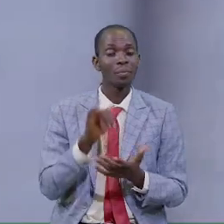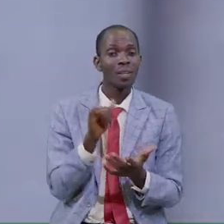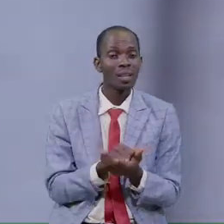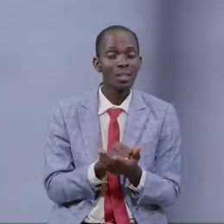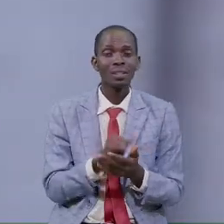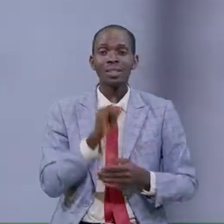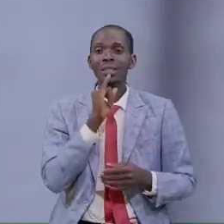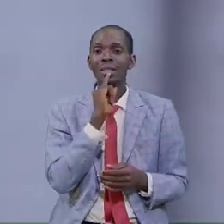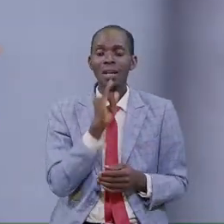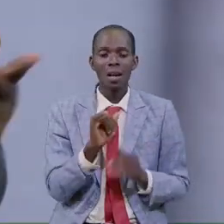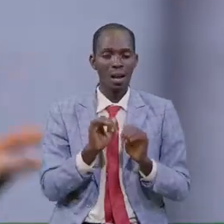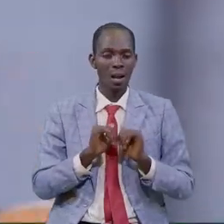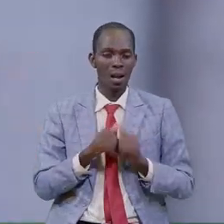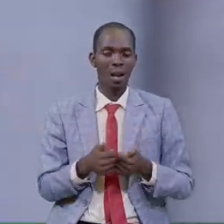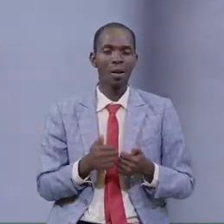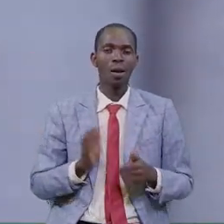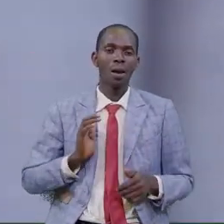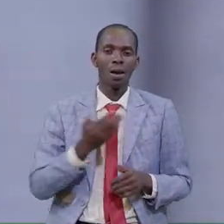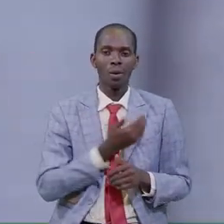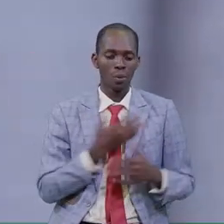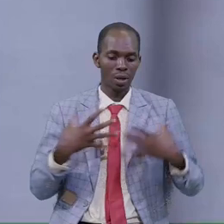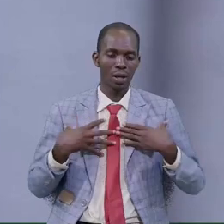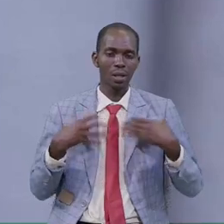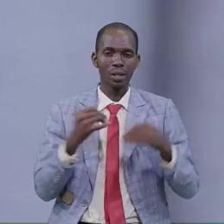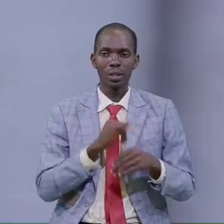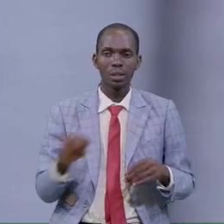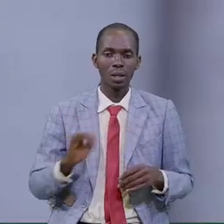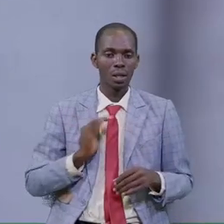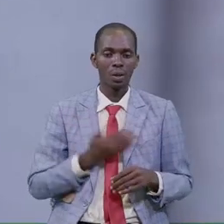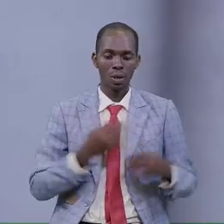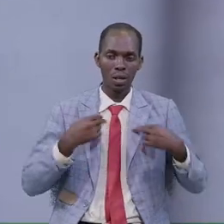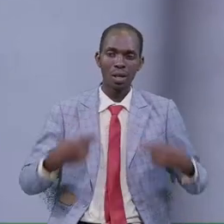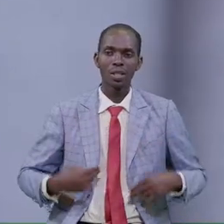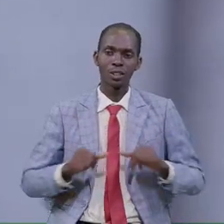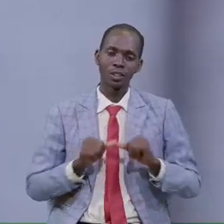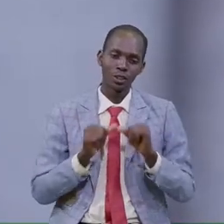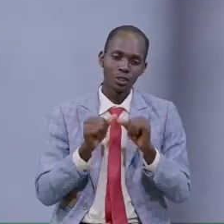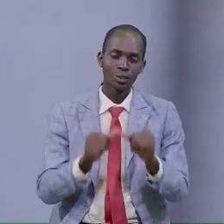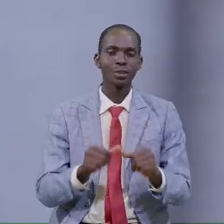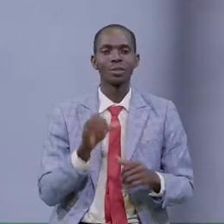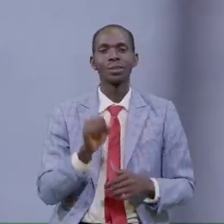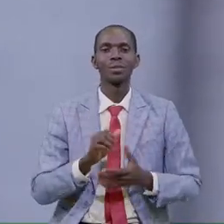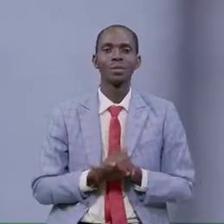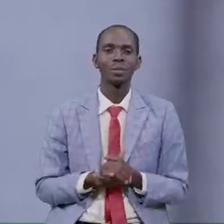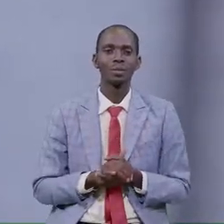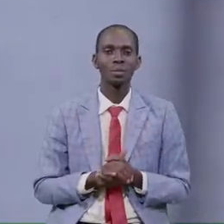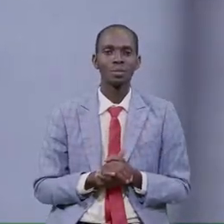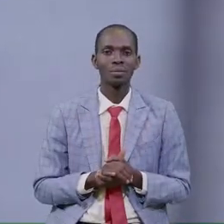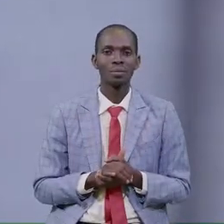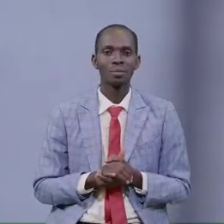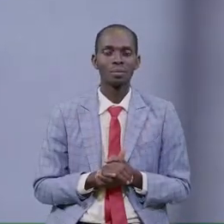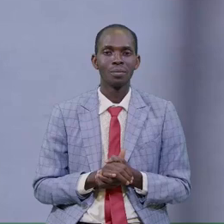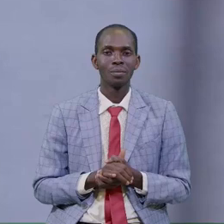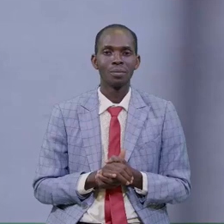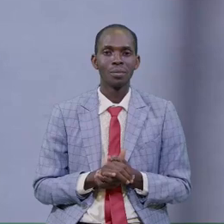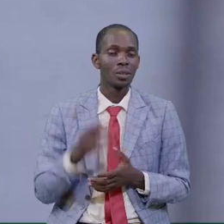ça, our healing, our health continues. Que notre guérison, notre santé continue. Look at verse